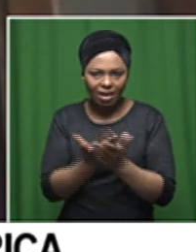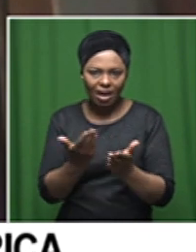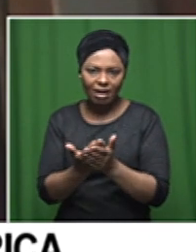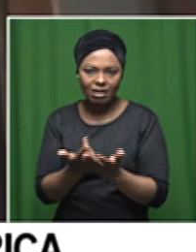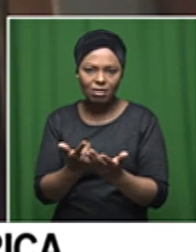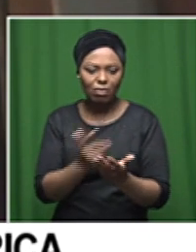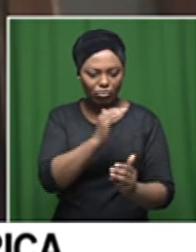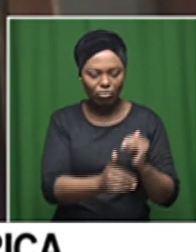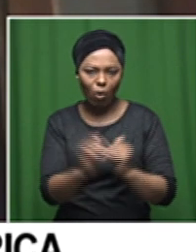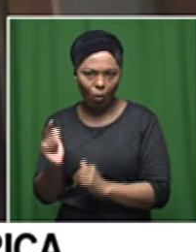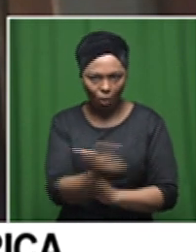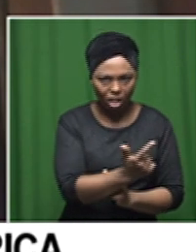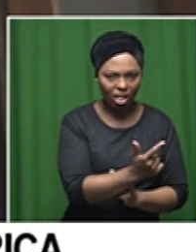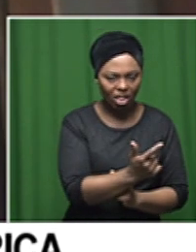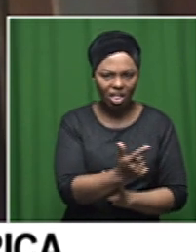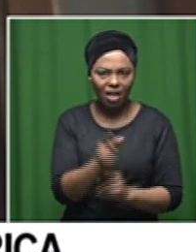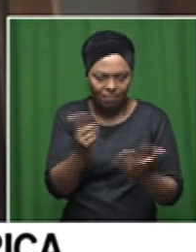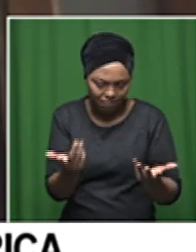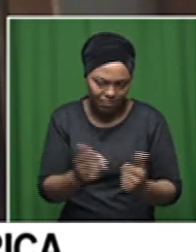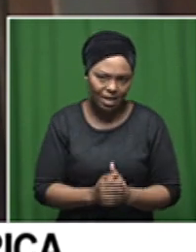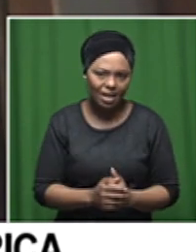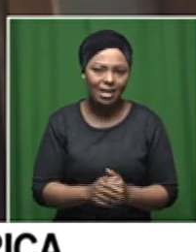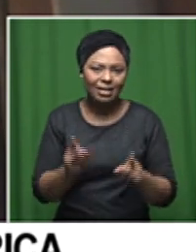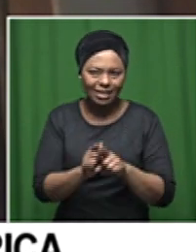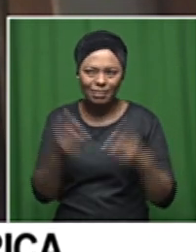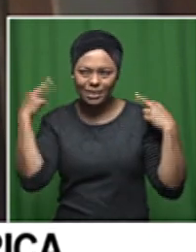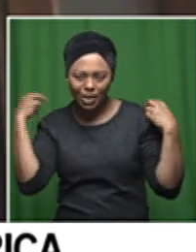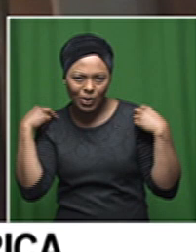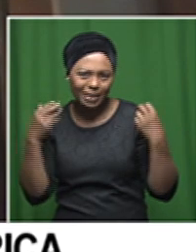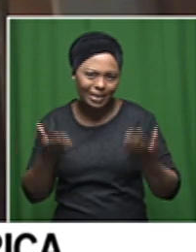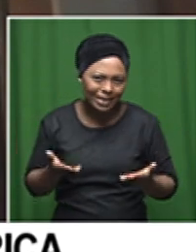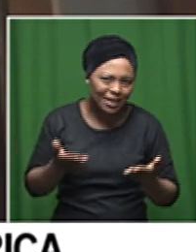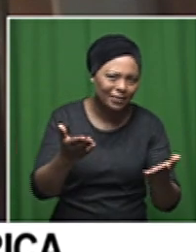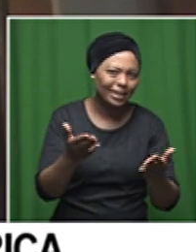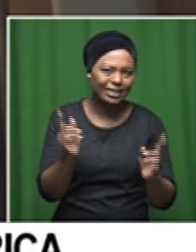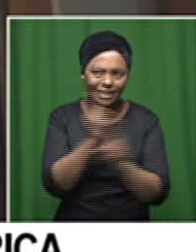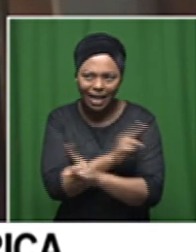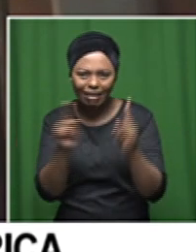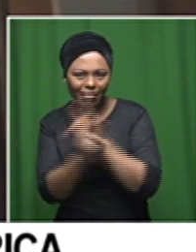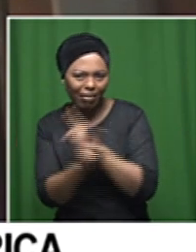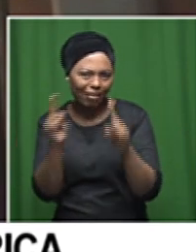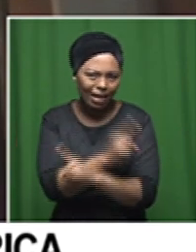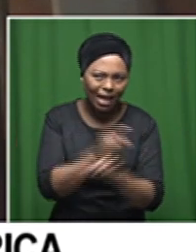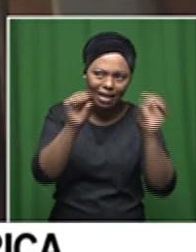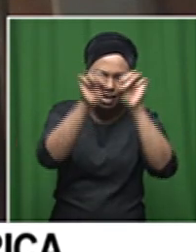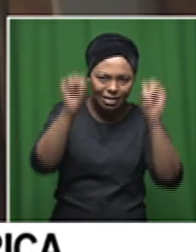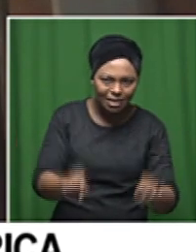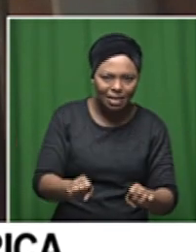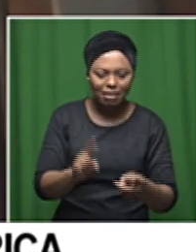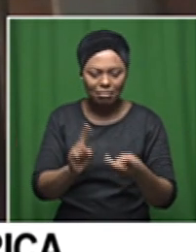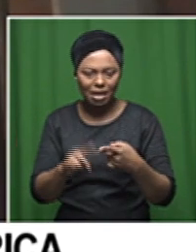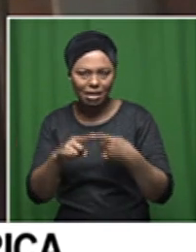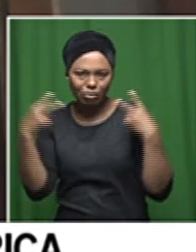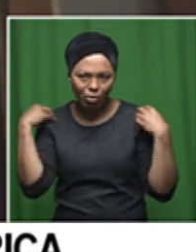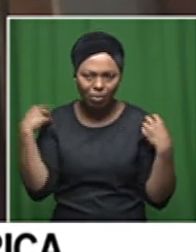the overcrowding in the hospitals. It goes with security services. You have to then change things in terms of security, the